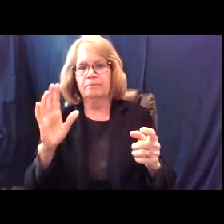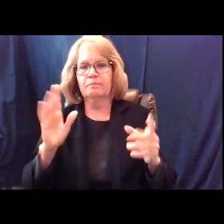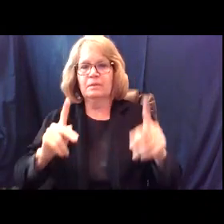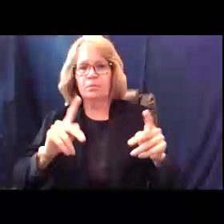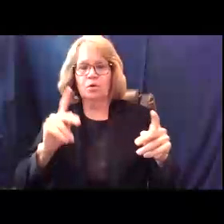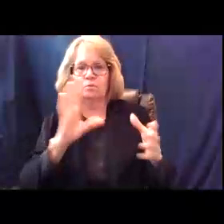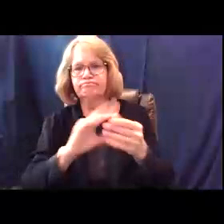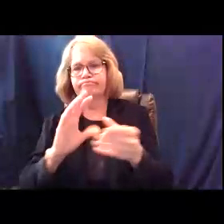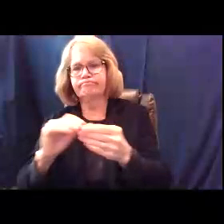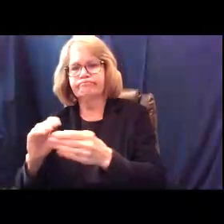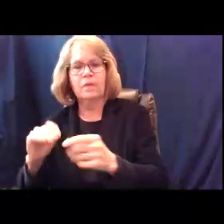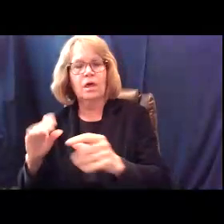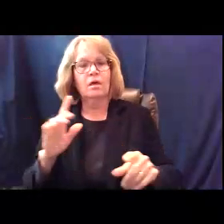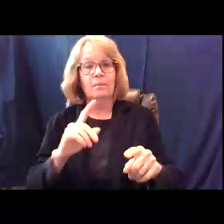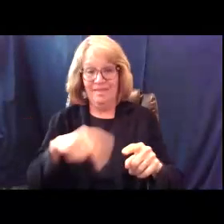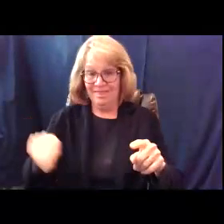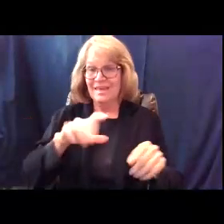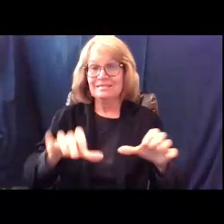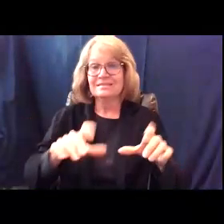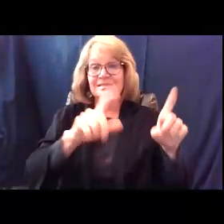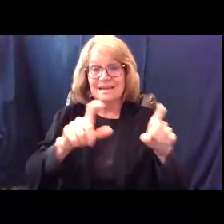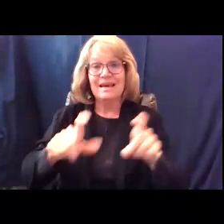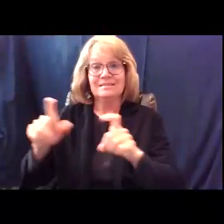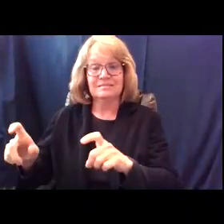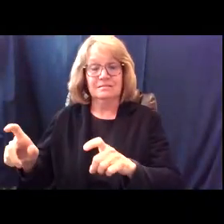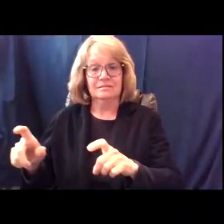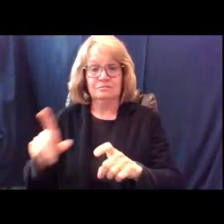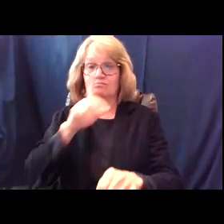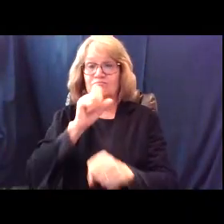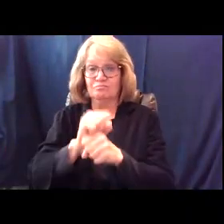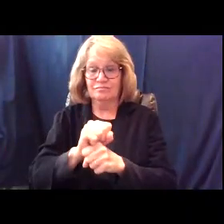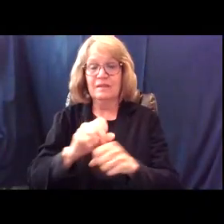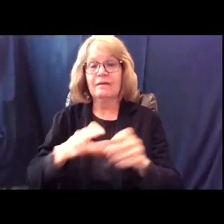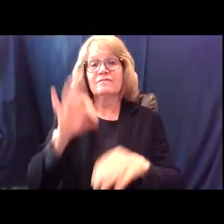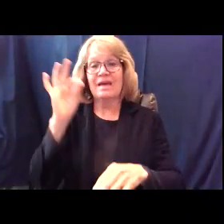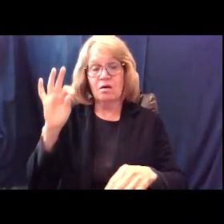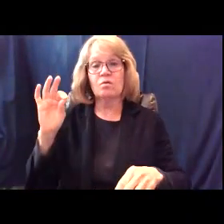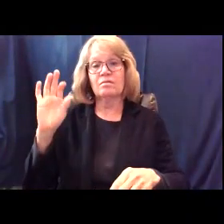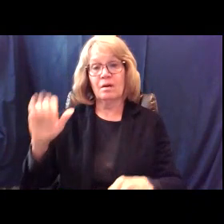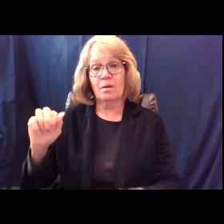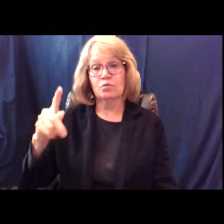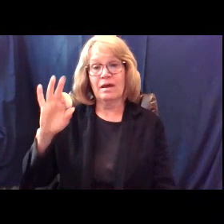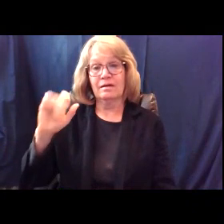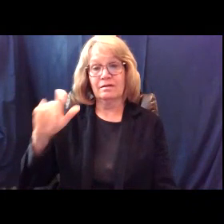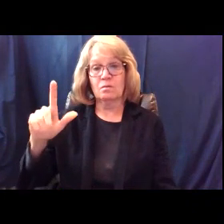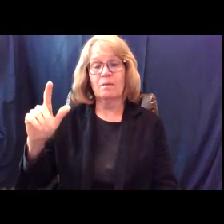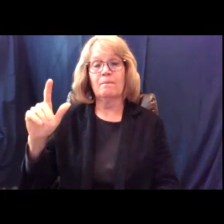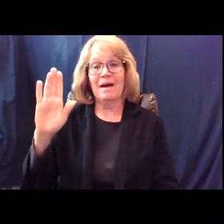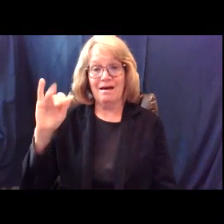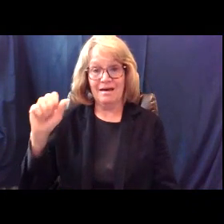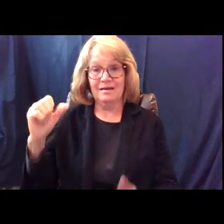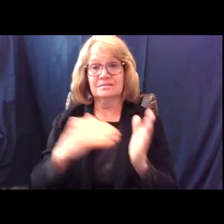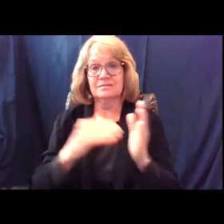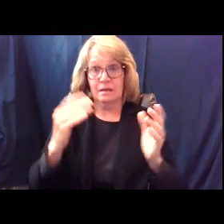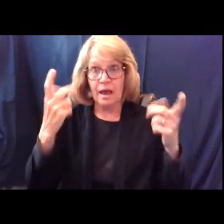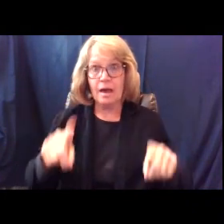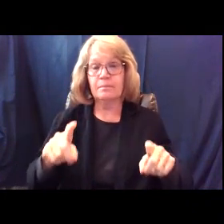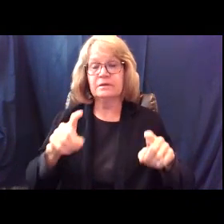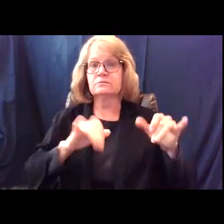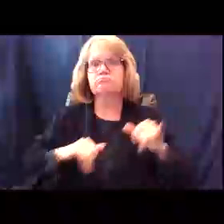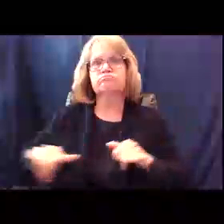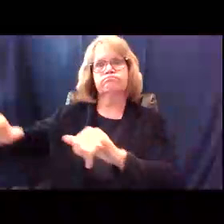done paired testing, they've actually they found that this appraisal bias does exist and that it is pervasive. So